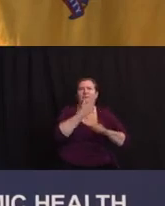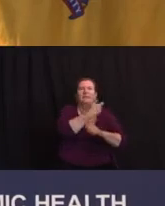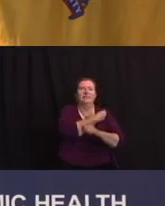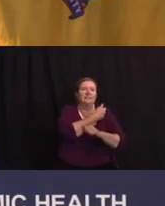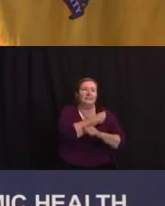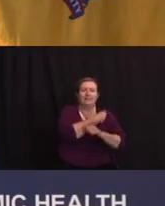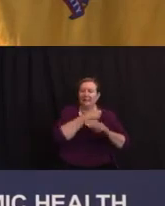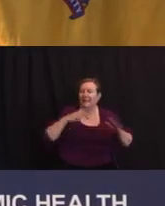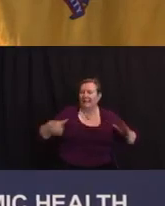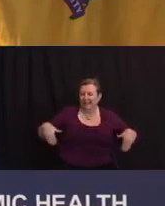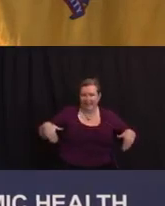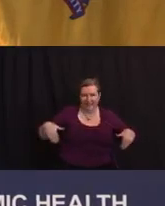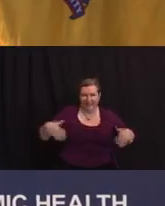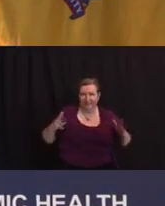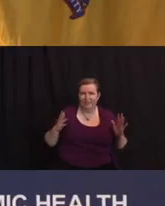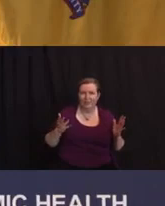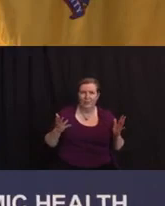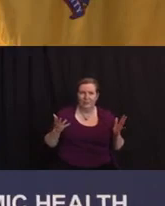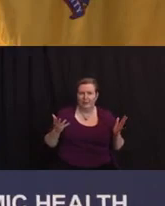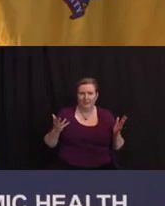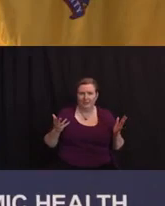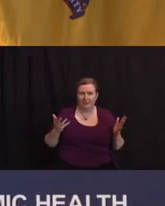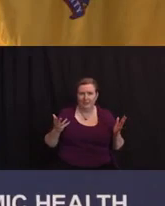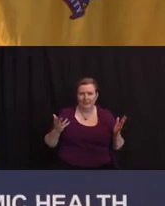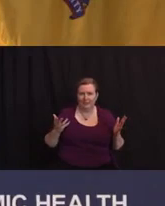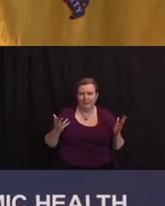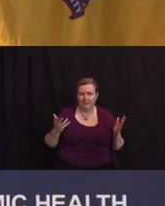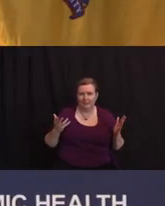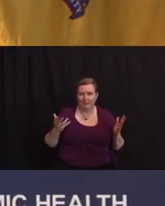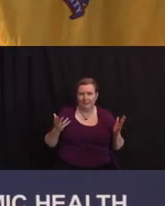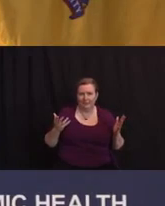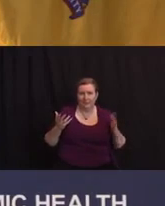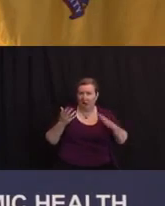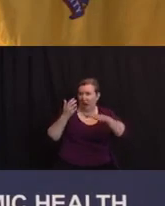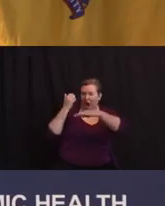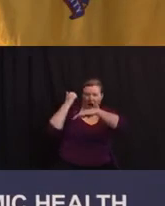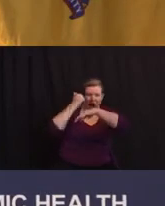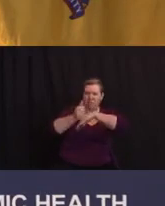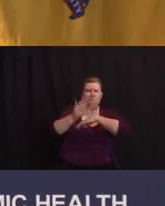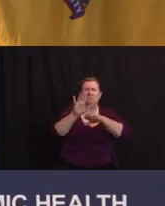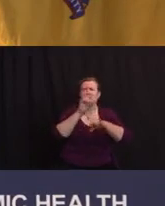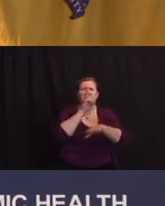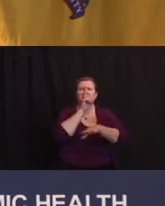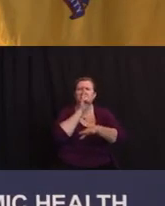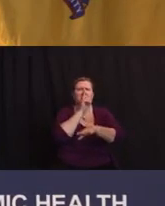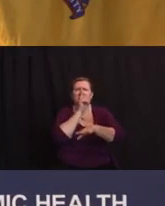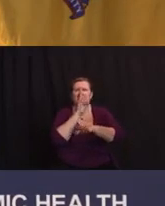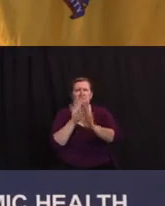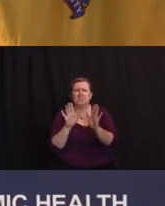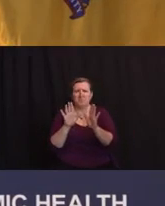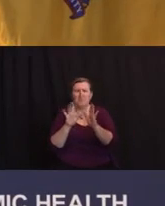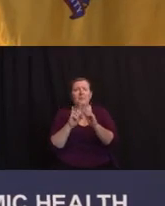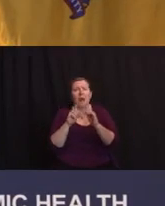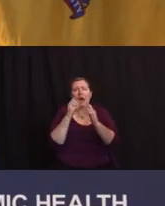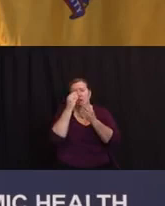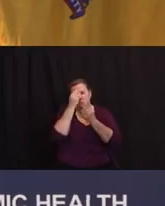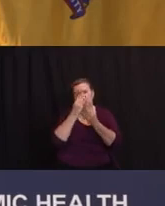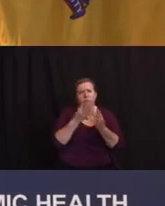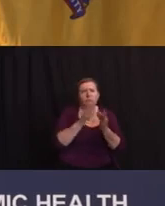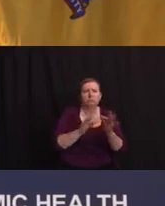that that the data was reflective of the trials they did. But Ed, do you have any sense